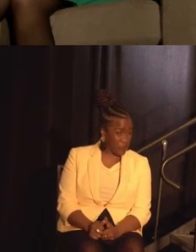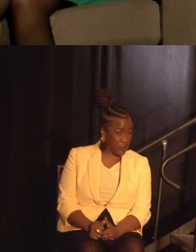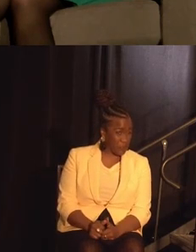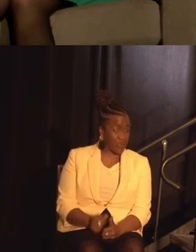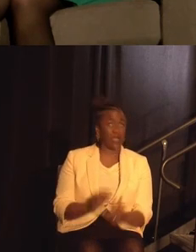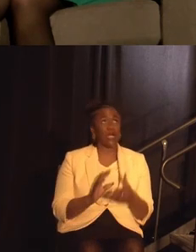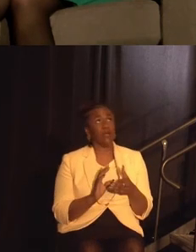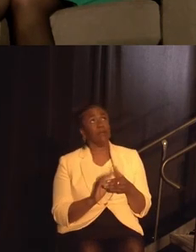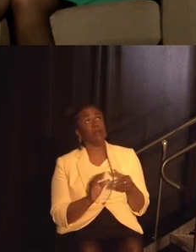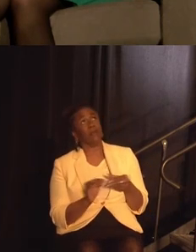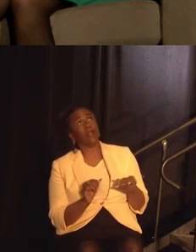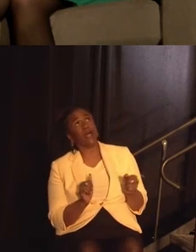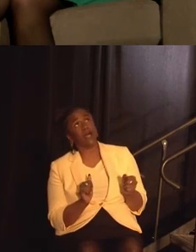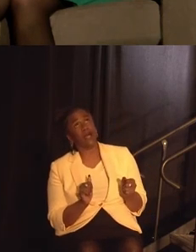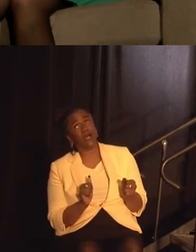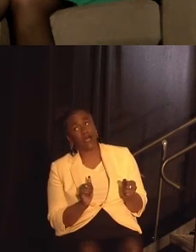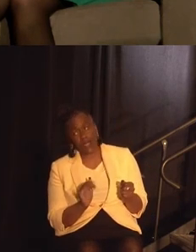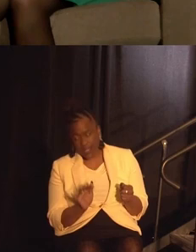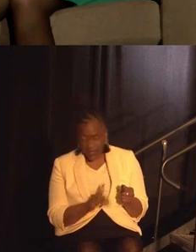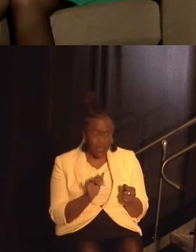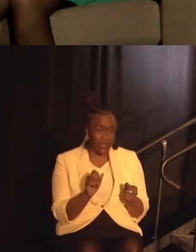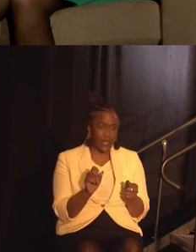Blah, blah, blah. Okay.